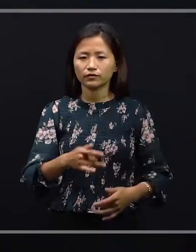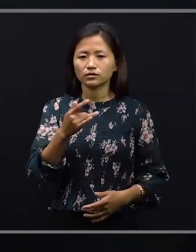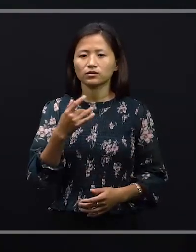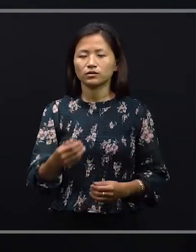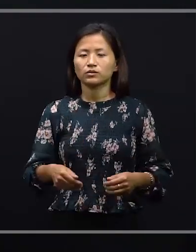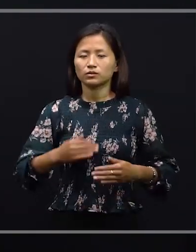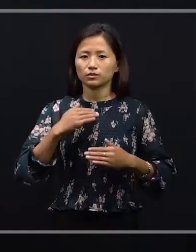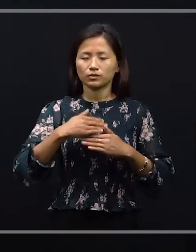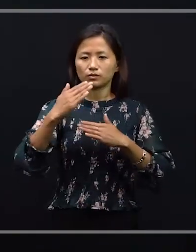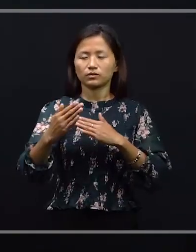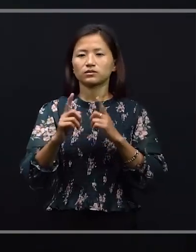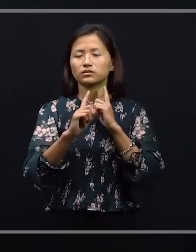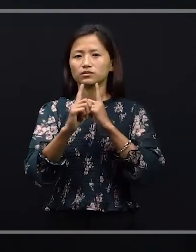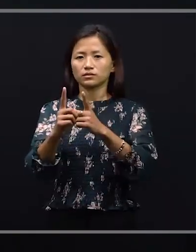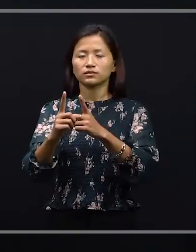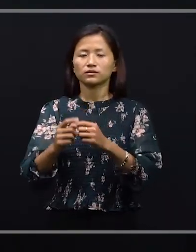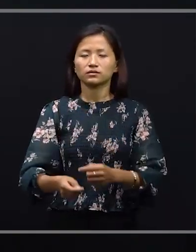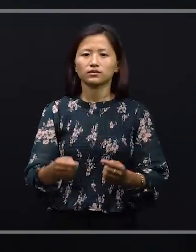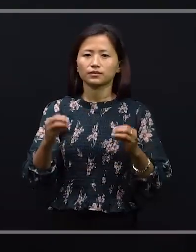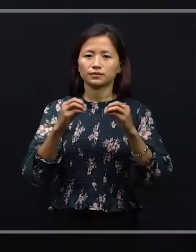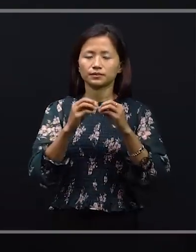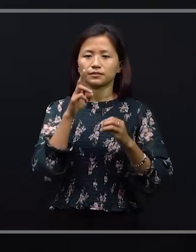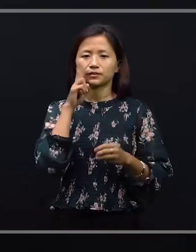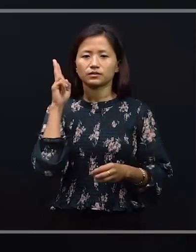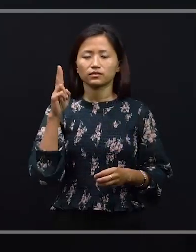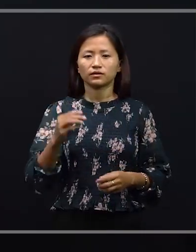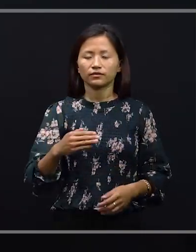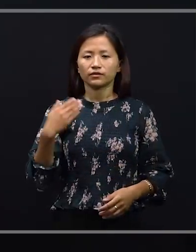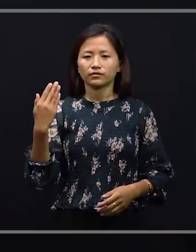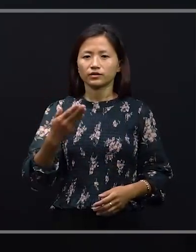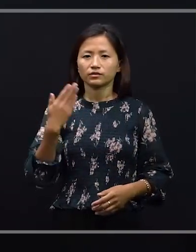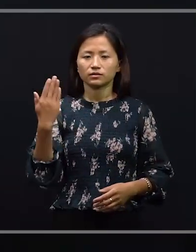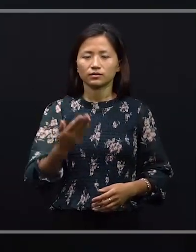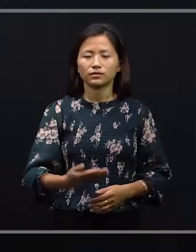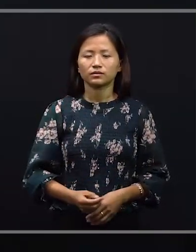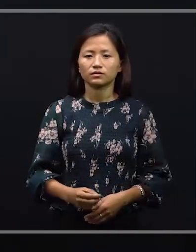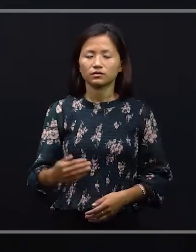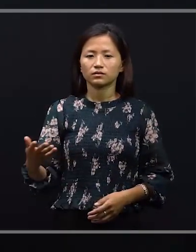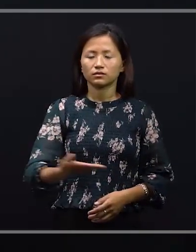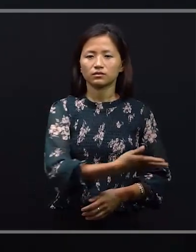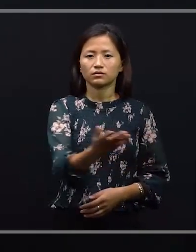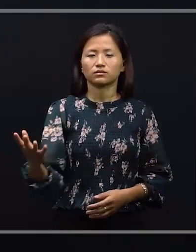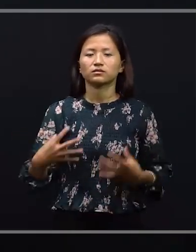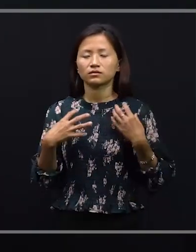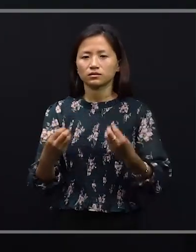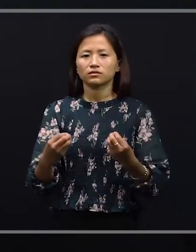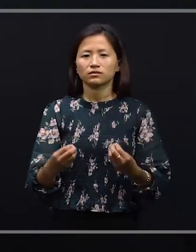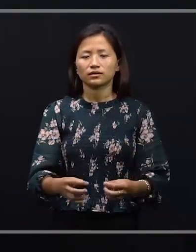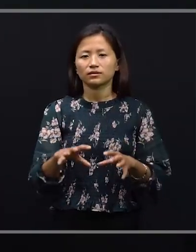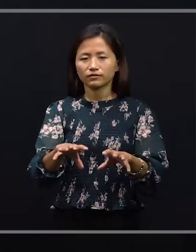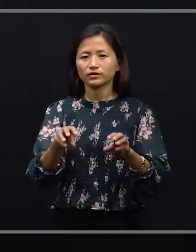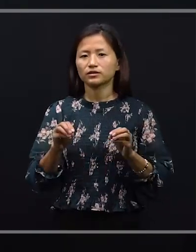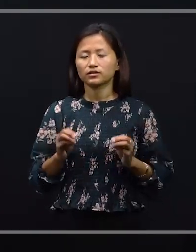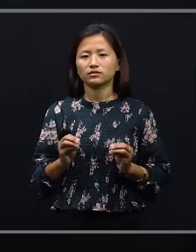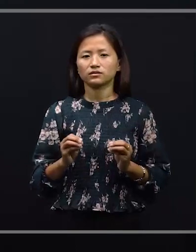British. Since the Britishers were favoring them, they want to take advantage. So the Muslims